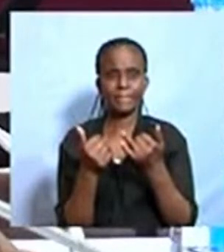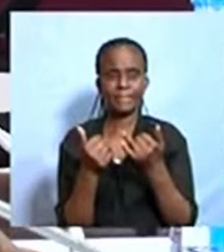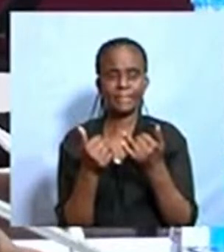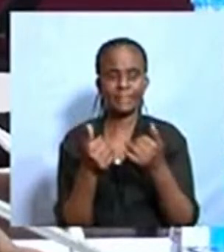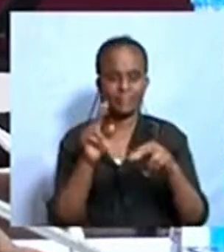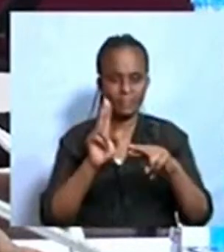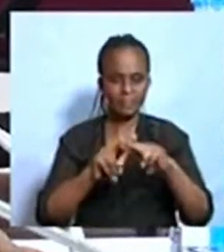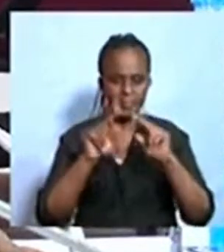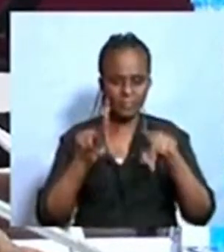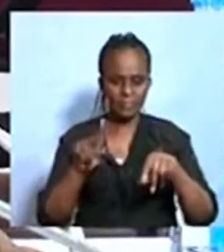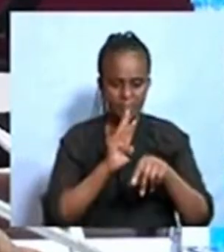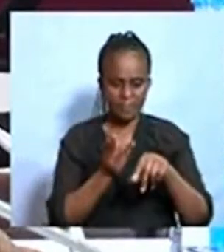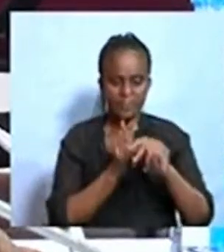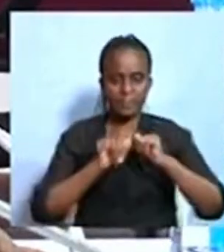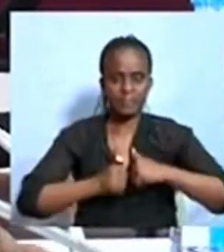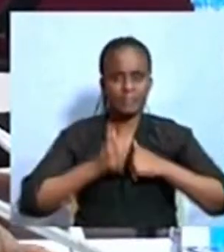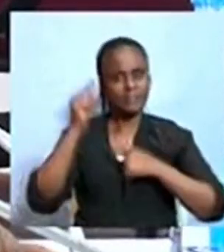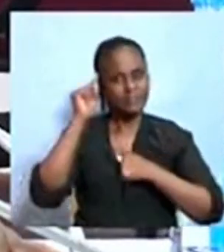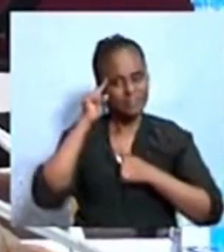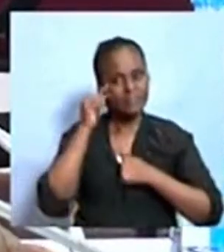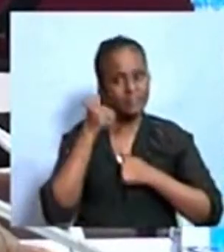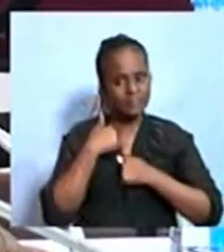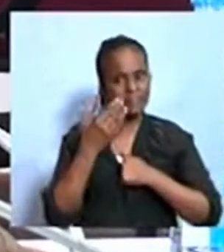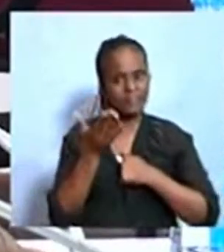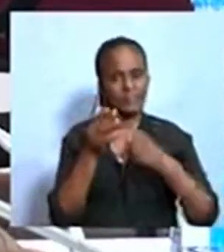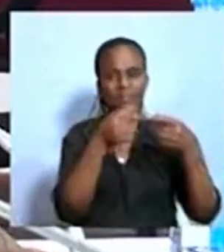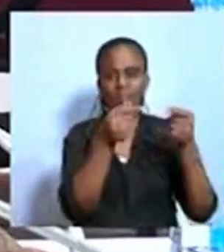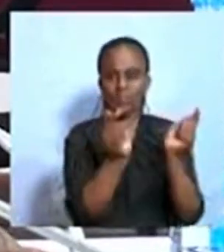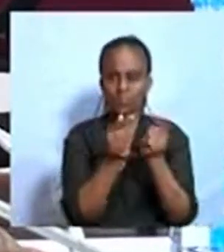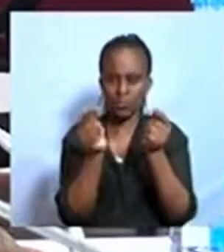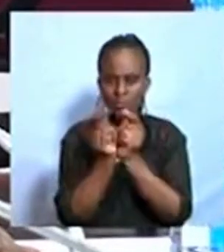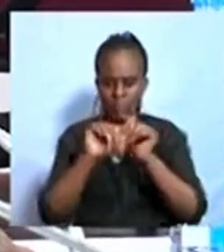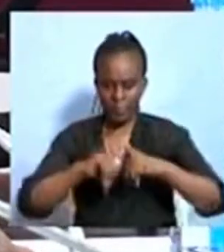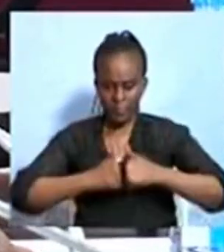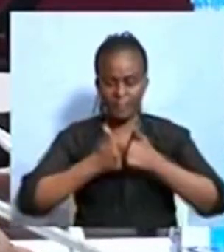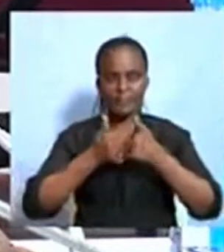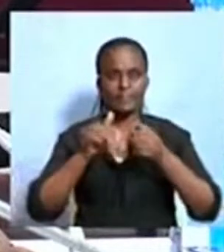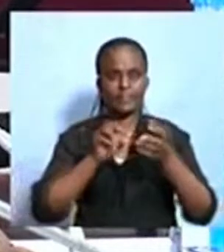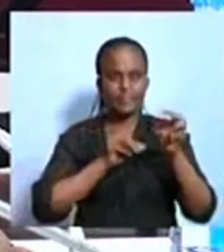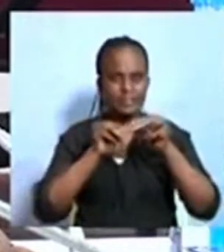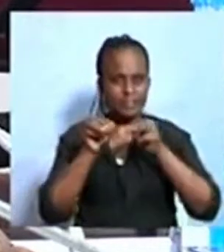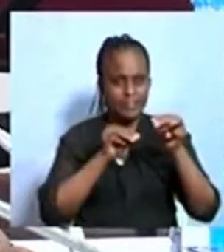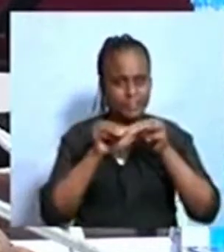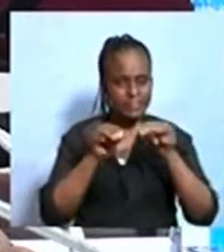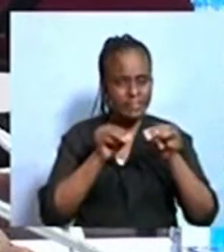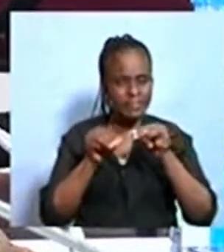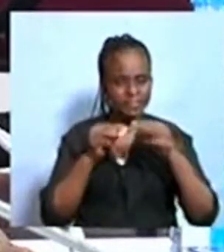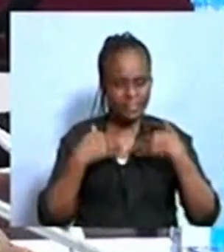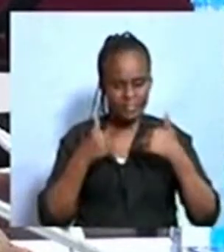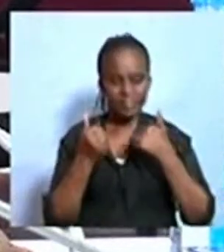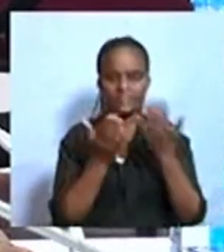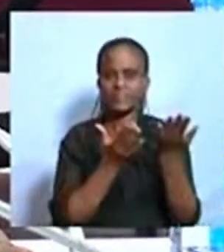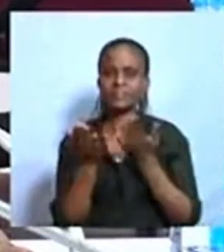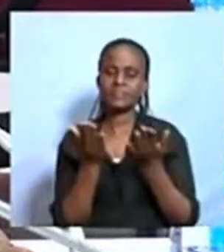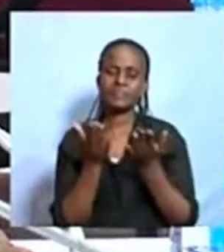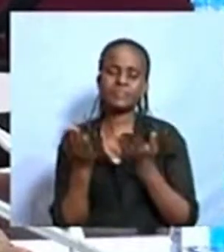Chair, I think there are categories on how we need to manage our health service